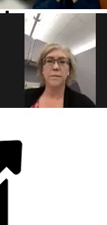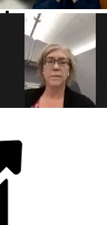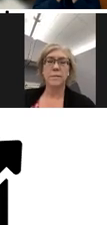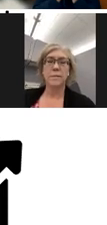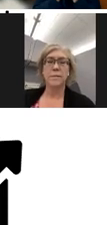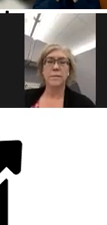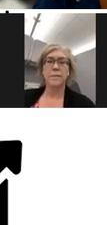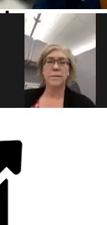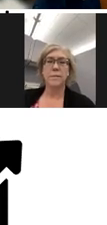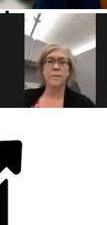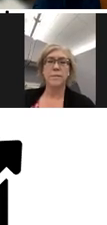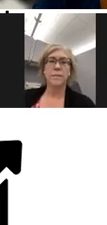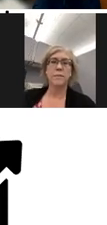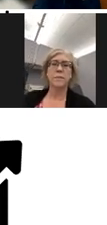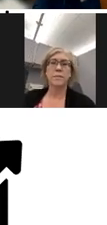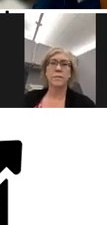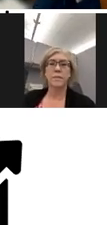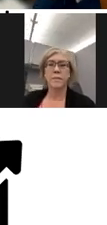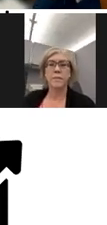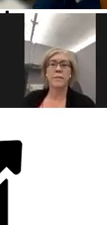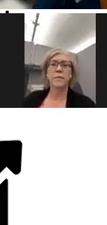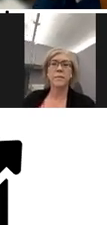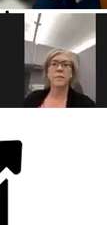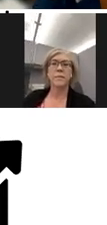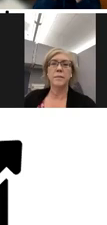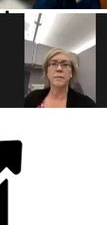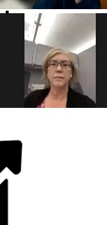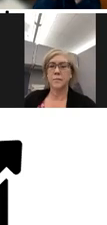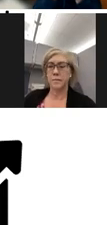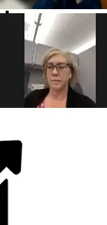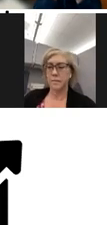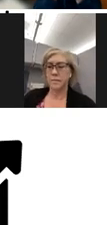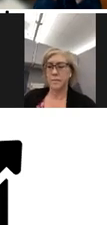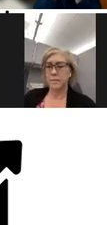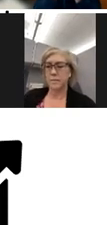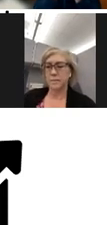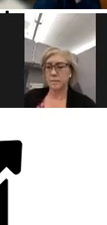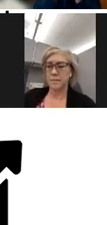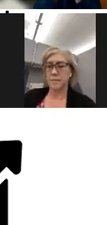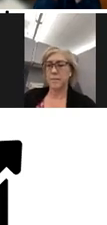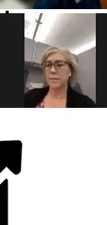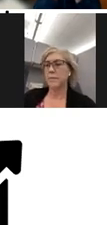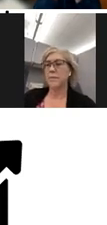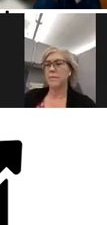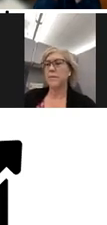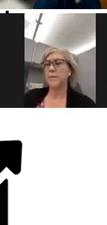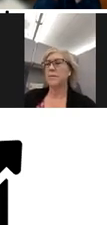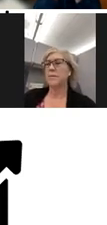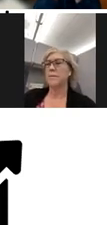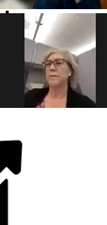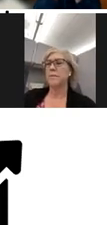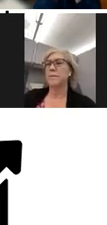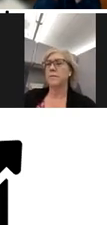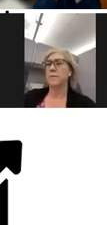So we're proud of that fact. The percentage with barriers, I think I mentioned before, we focus on those that really need